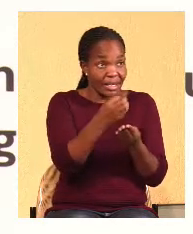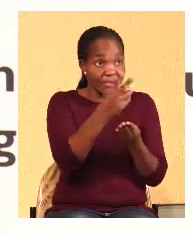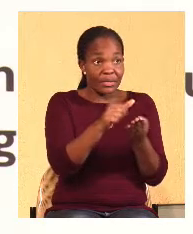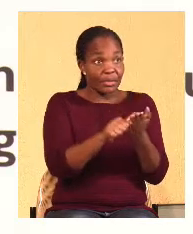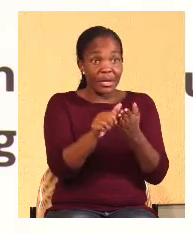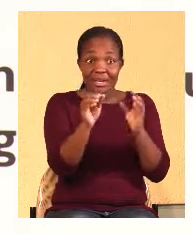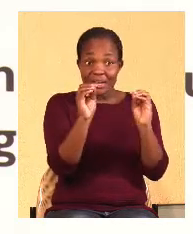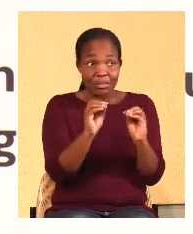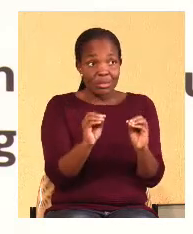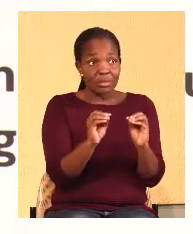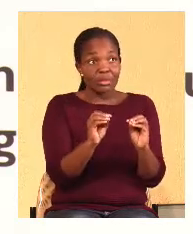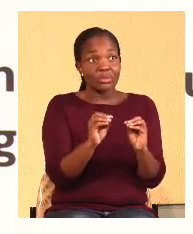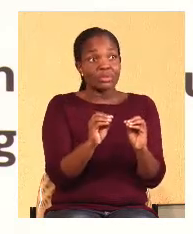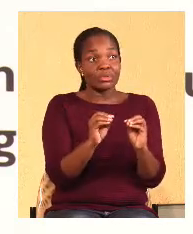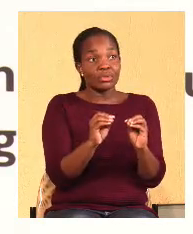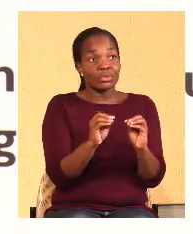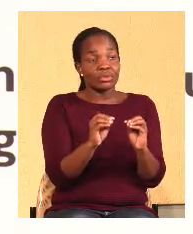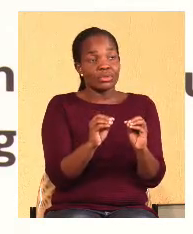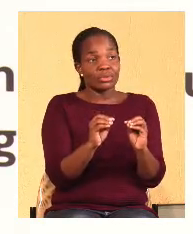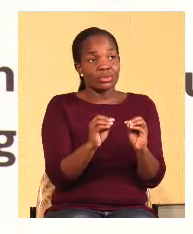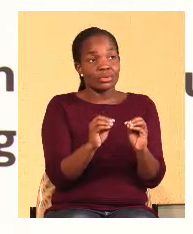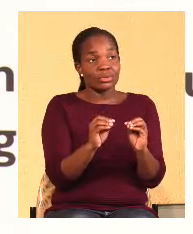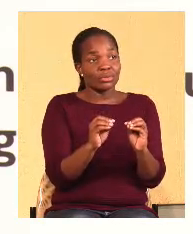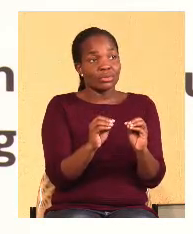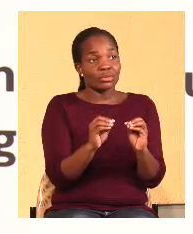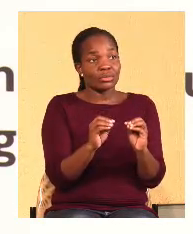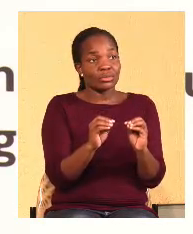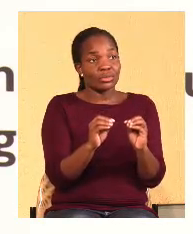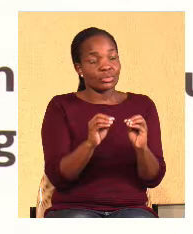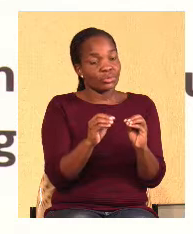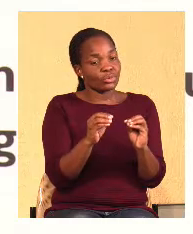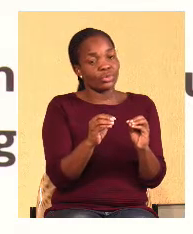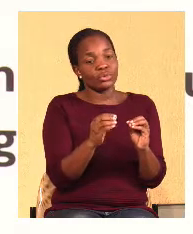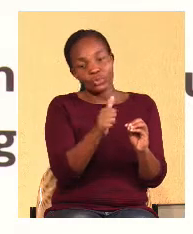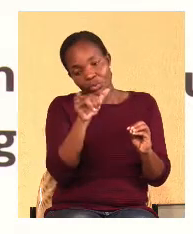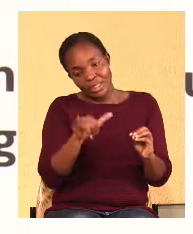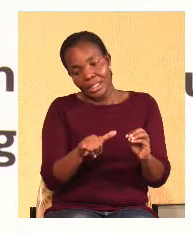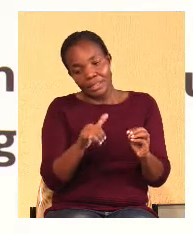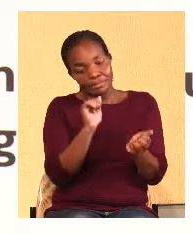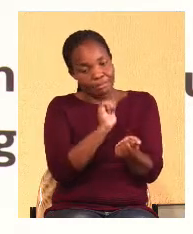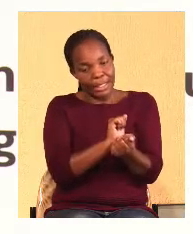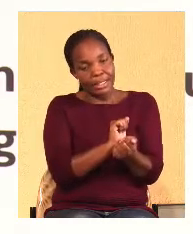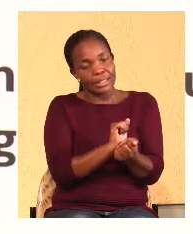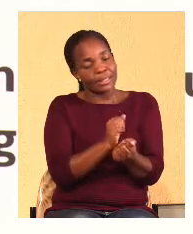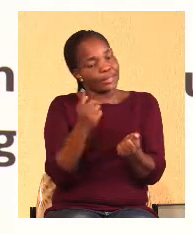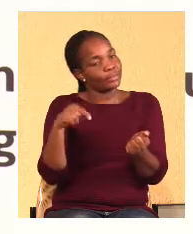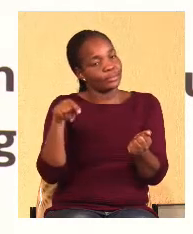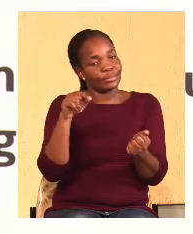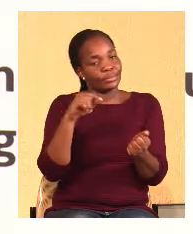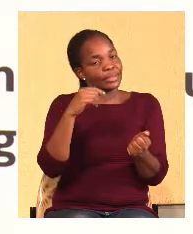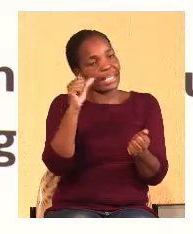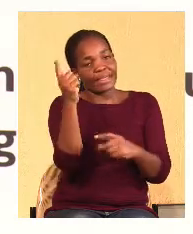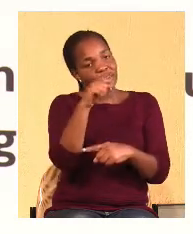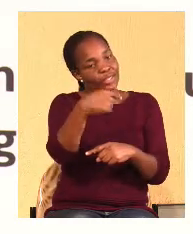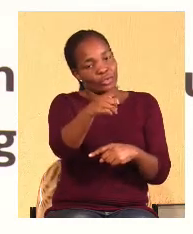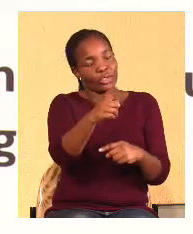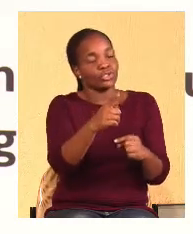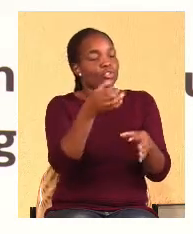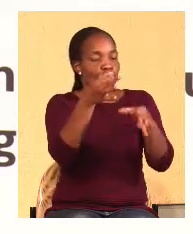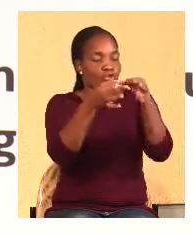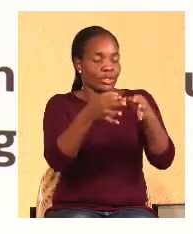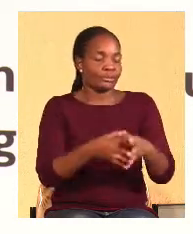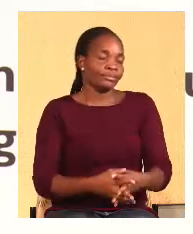an opportunity normally to go and appear in court. So police have the latitude to actually give